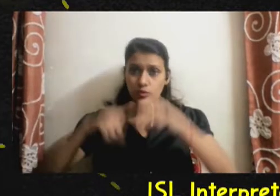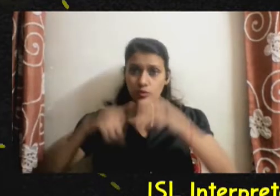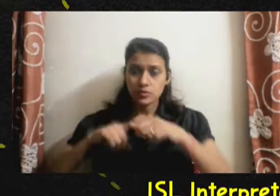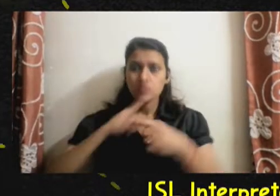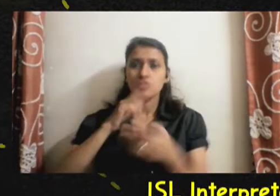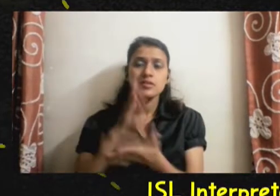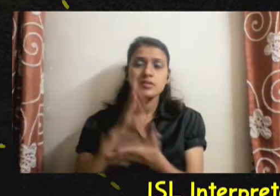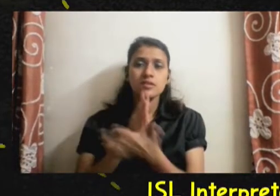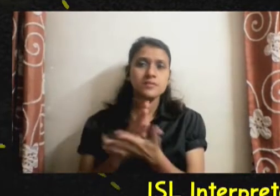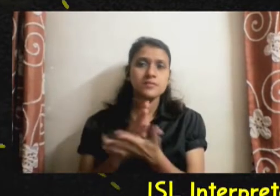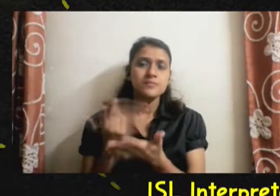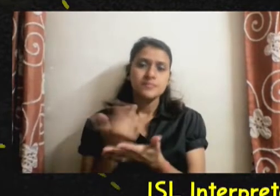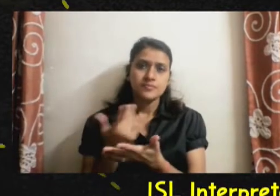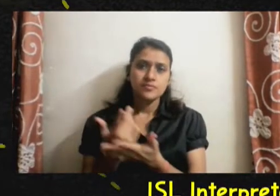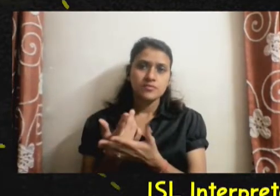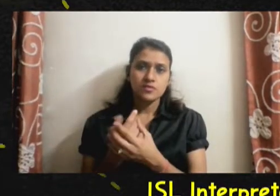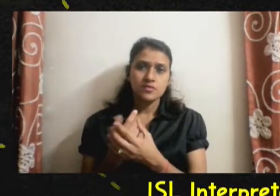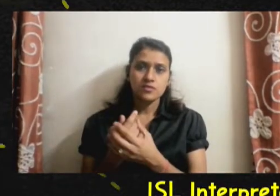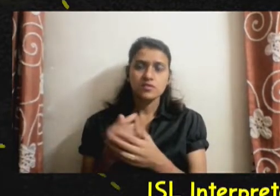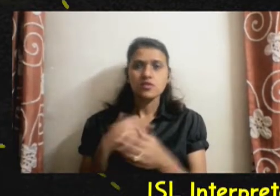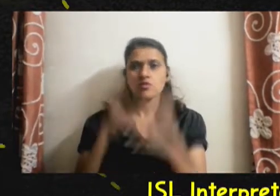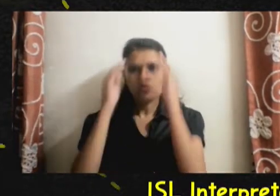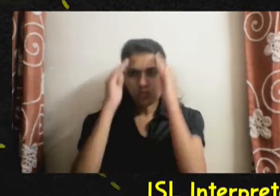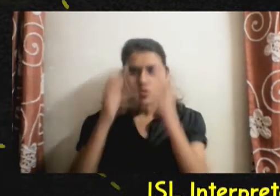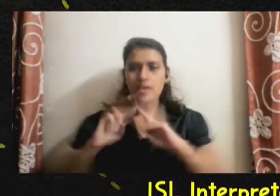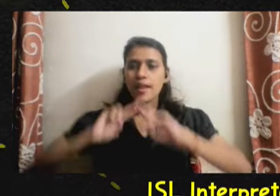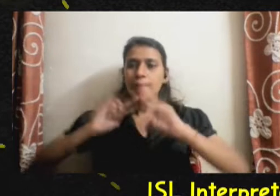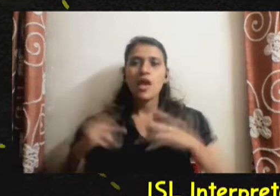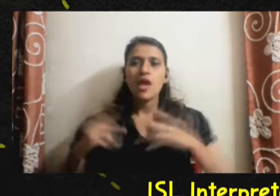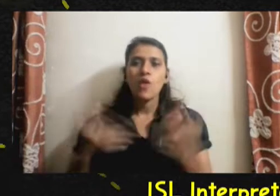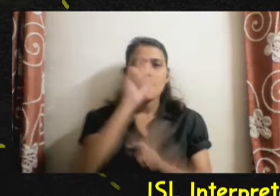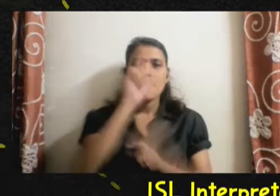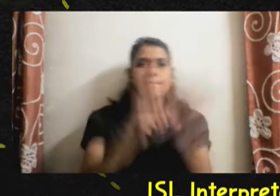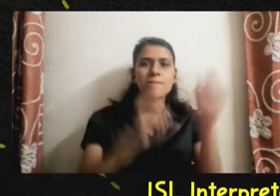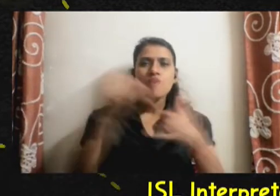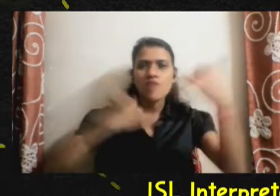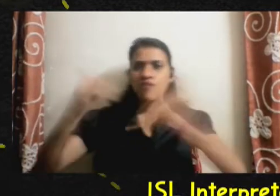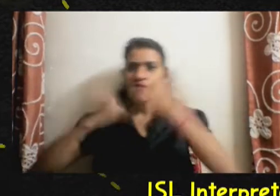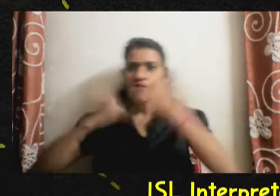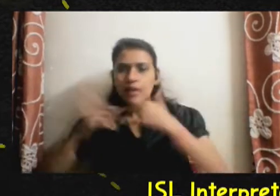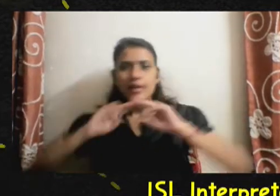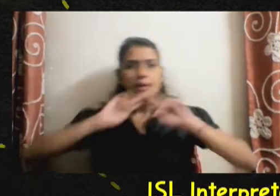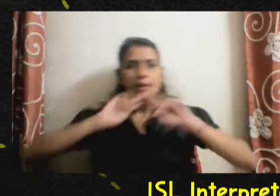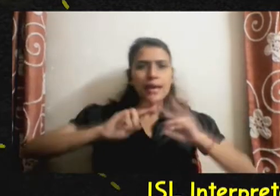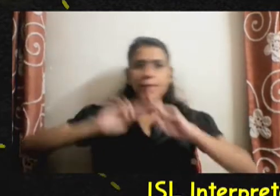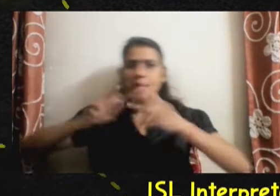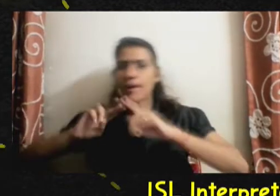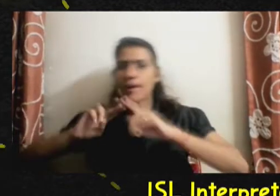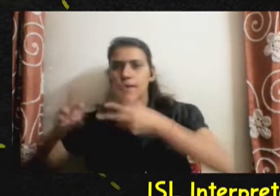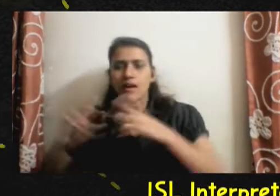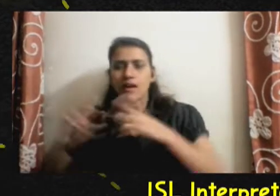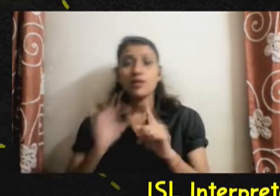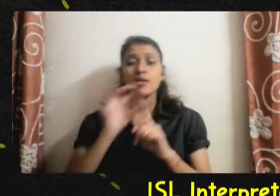actually, really foreground how we could just respond to those individual callers' questions. And I think that's something I think in the